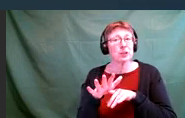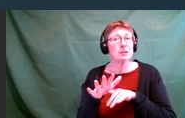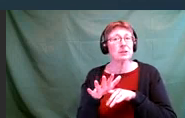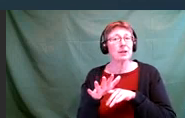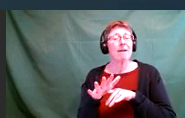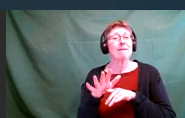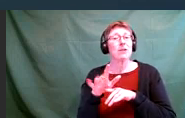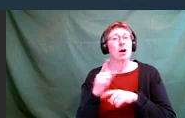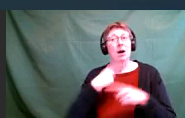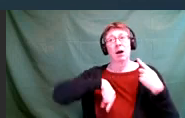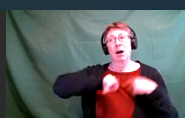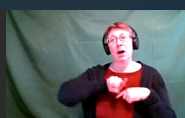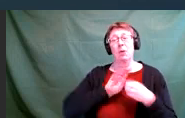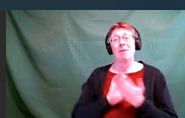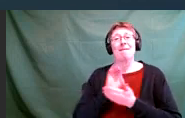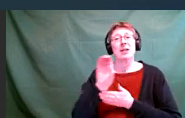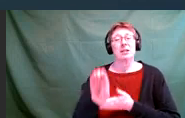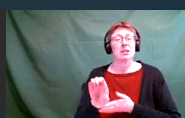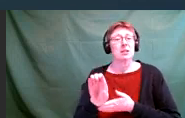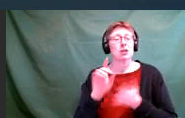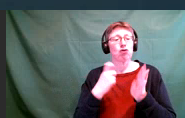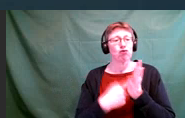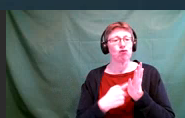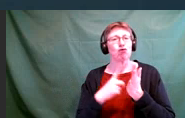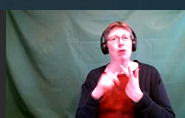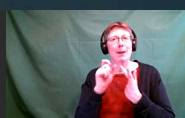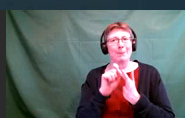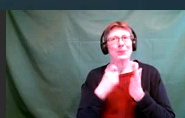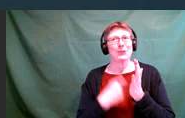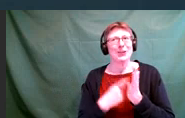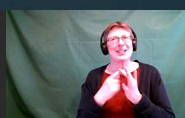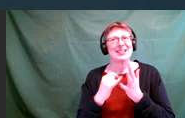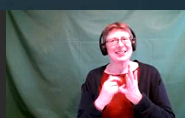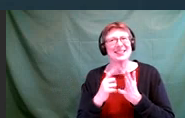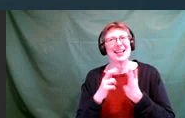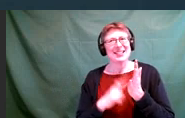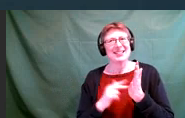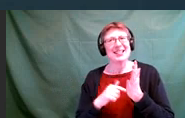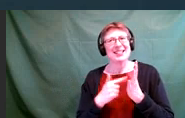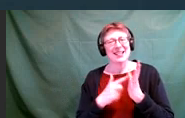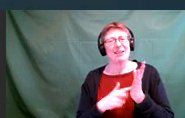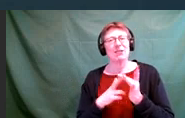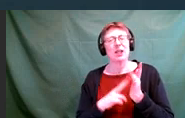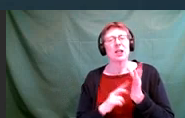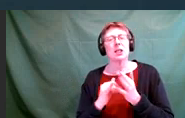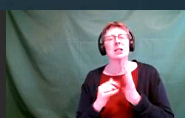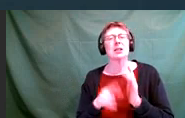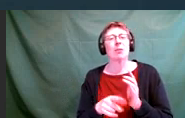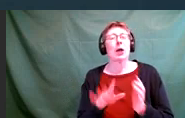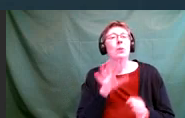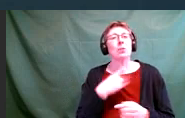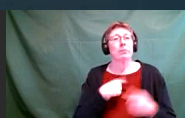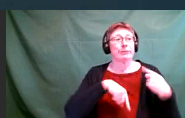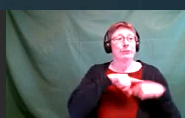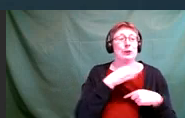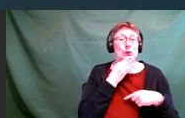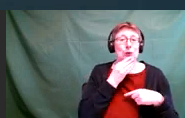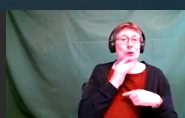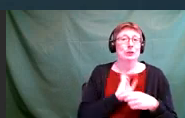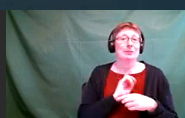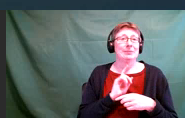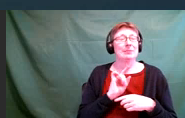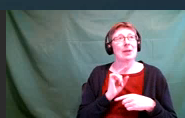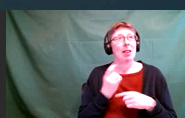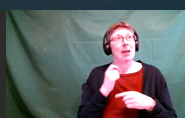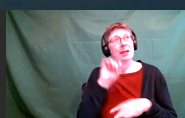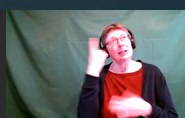investment decisions are things like representativeness, where we use a small sample to